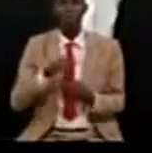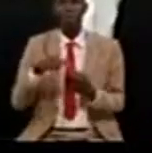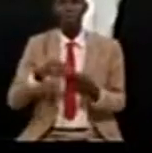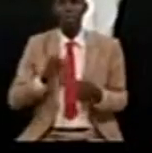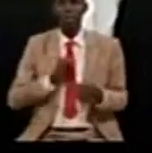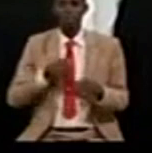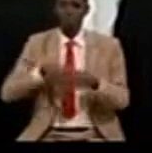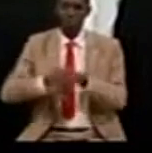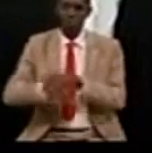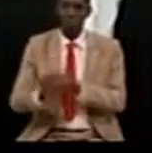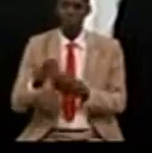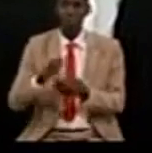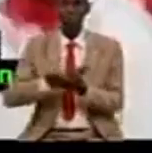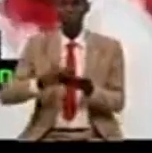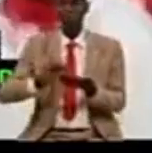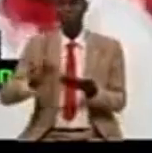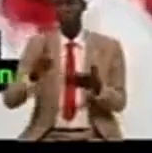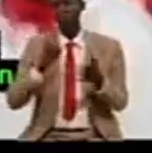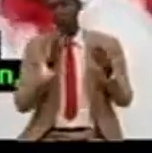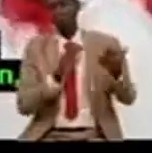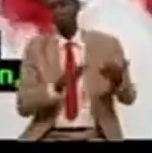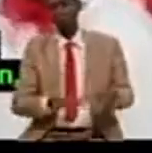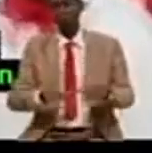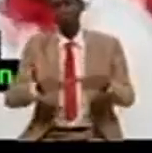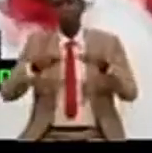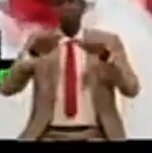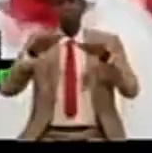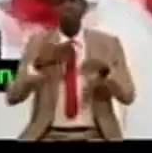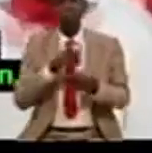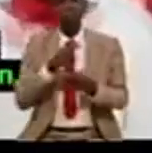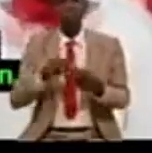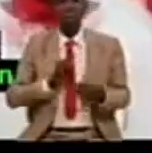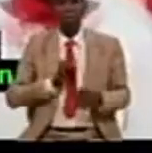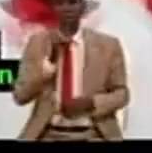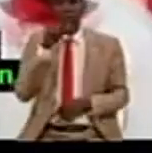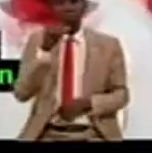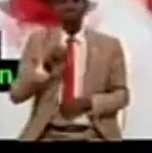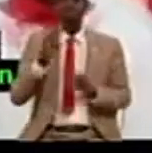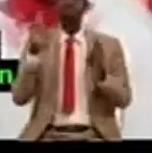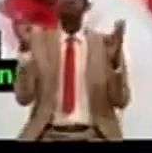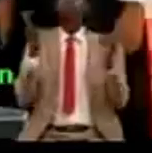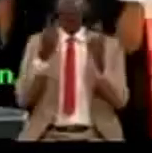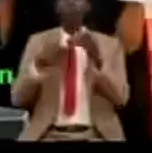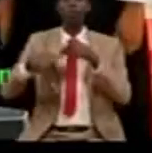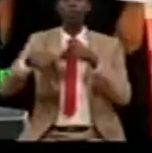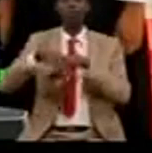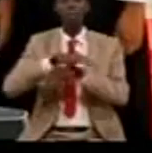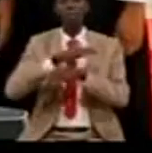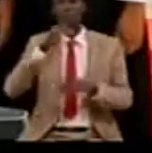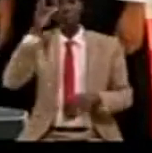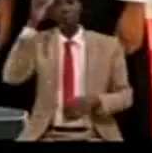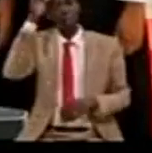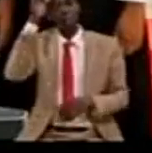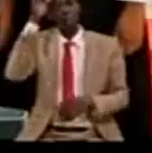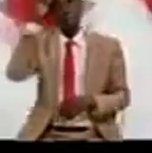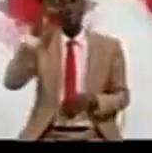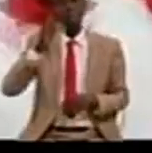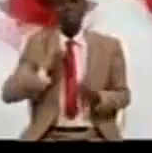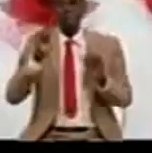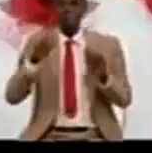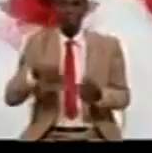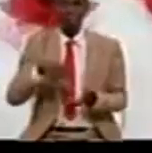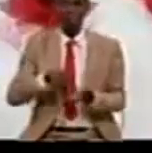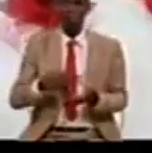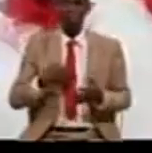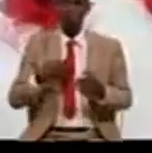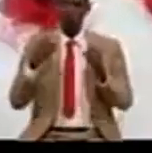the cleansing flood. And when I'm needing victory over Satan, I can stand my